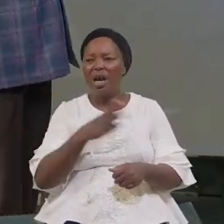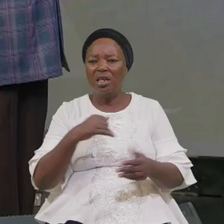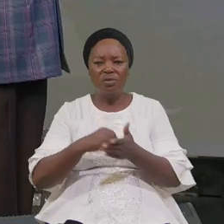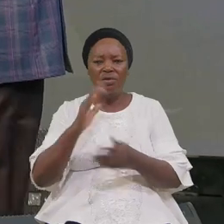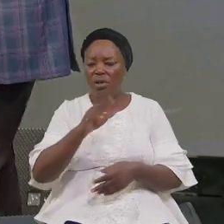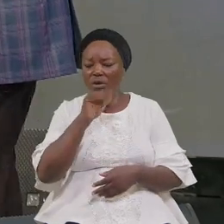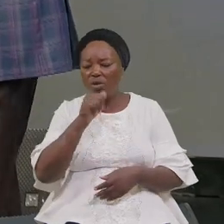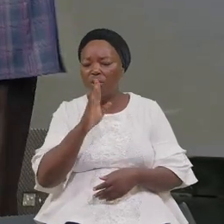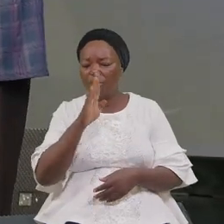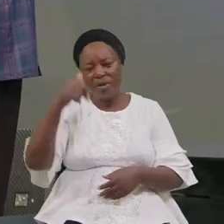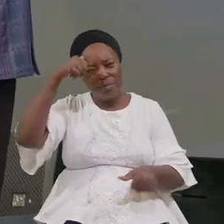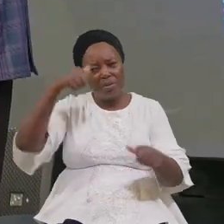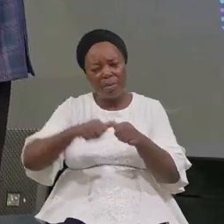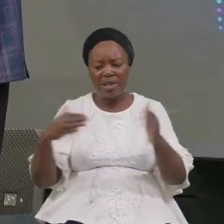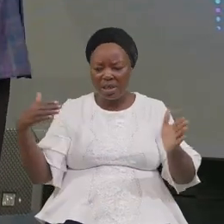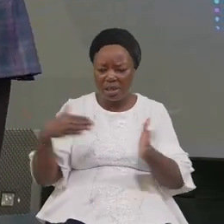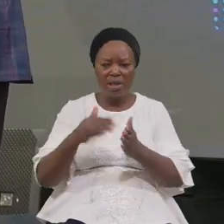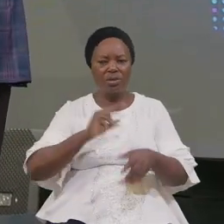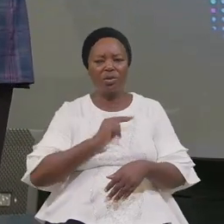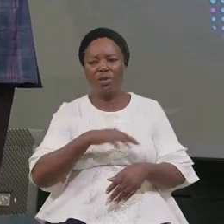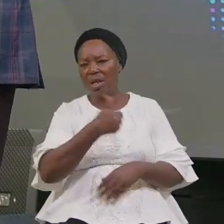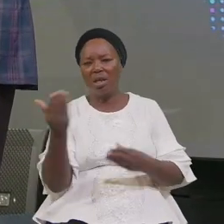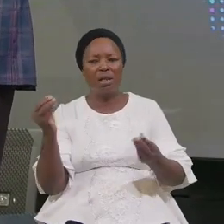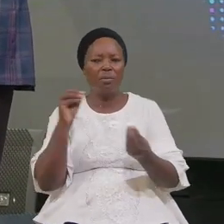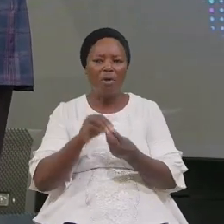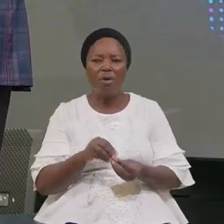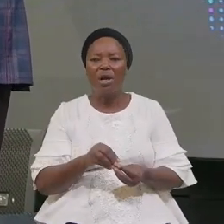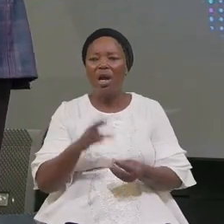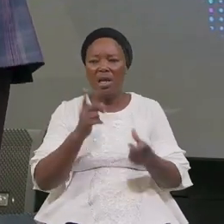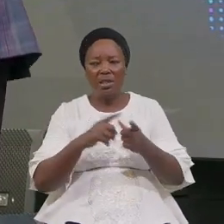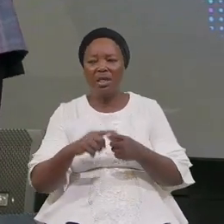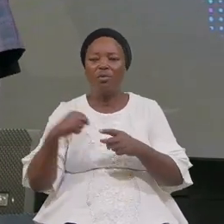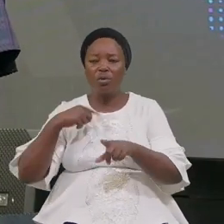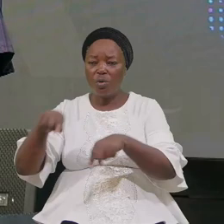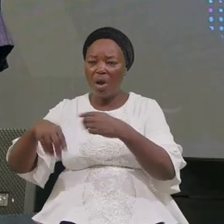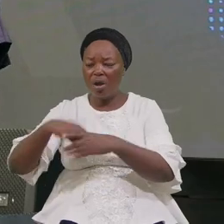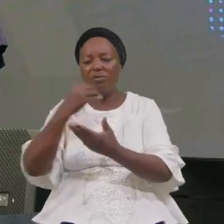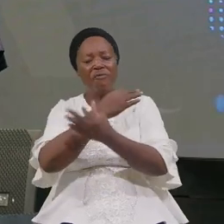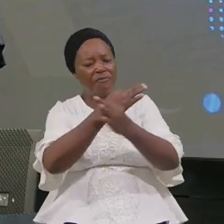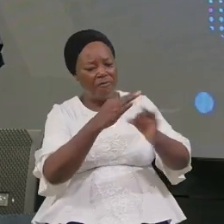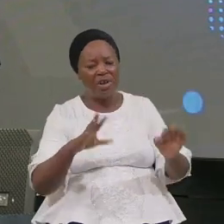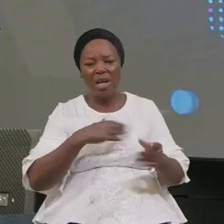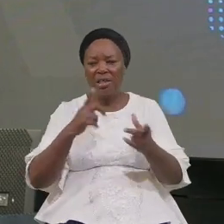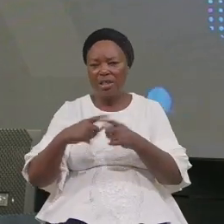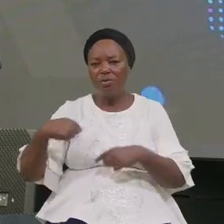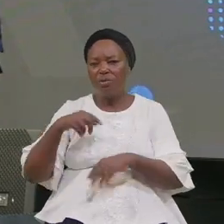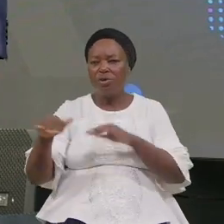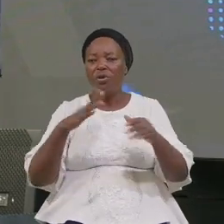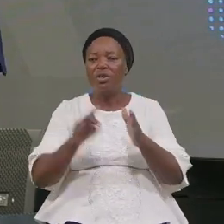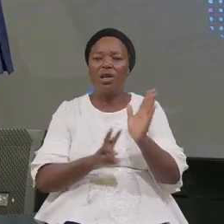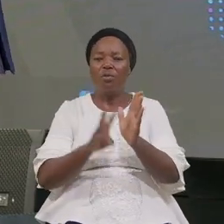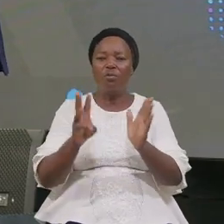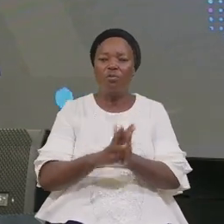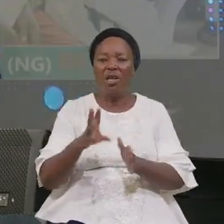remembered against us anymore. And then we go out free and we do the will and